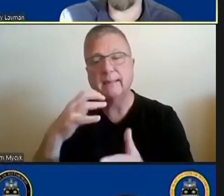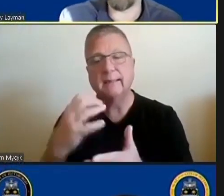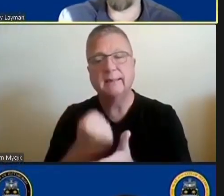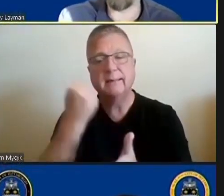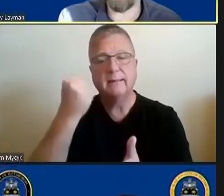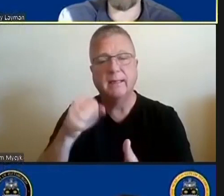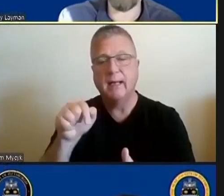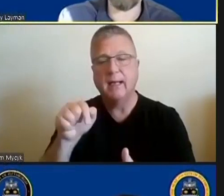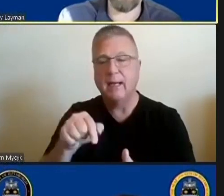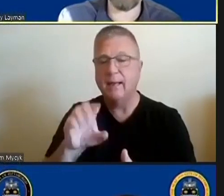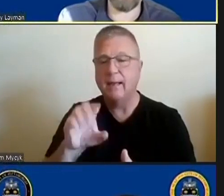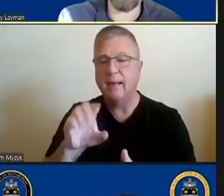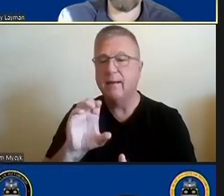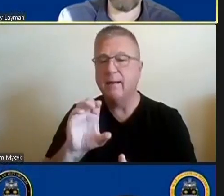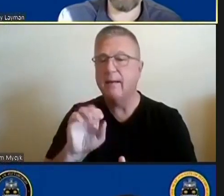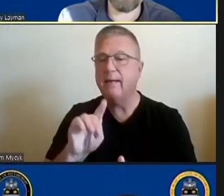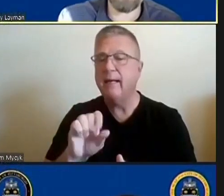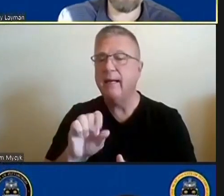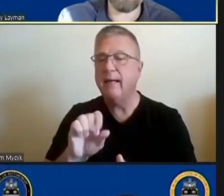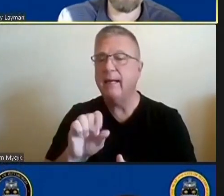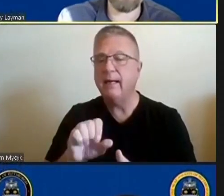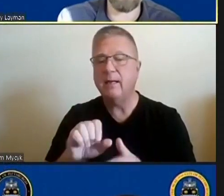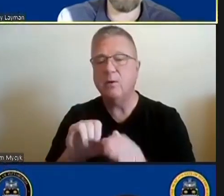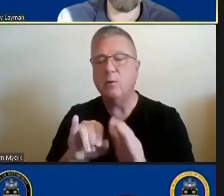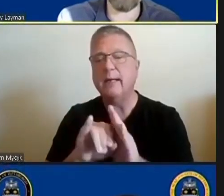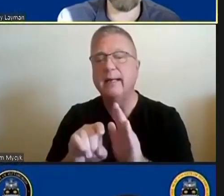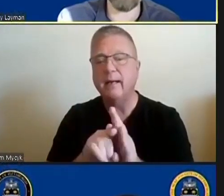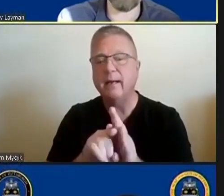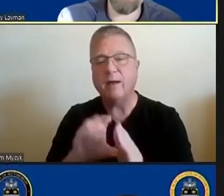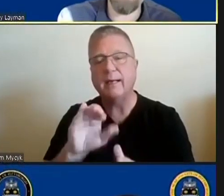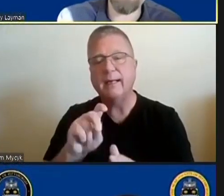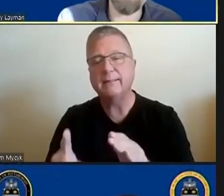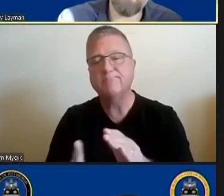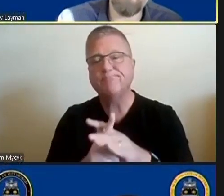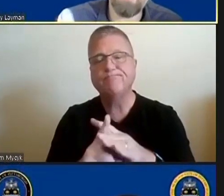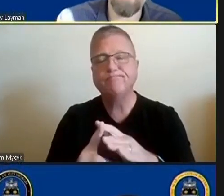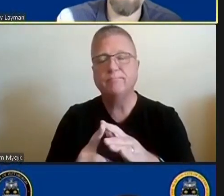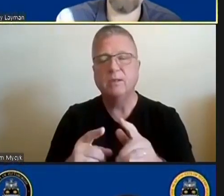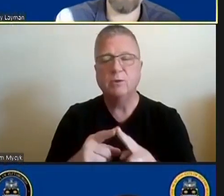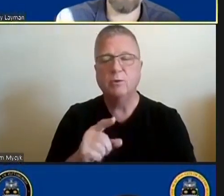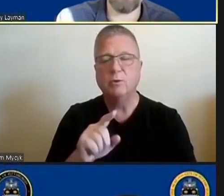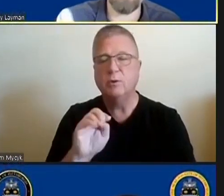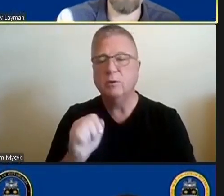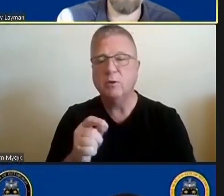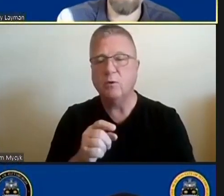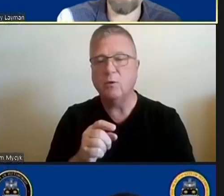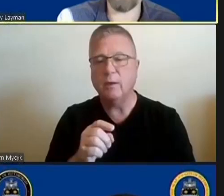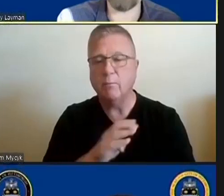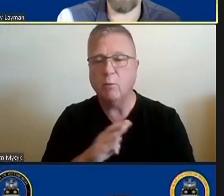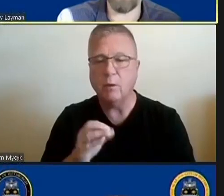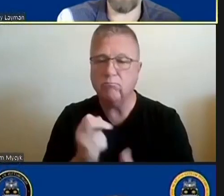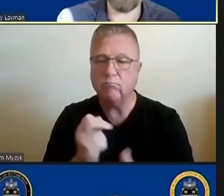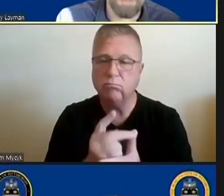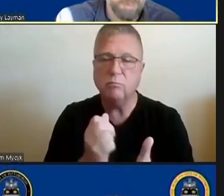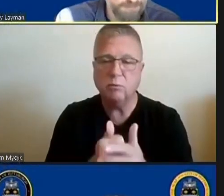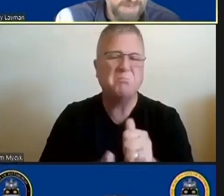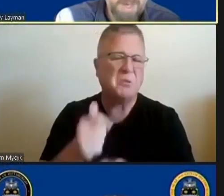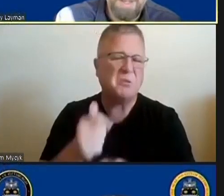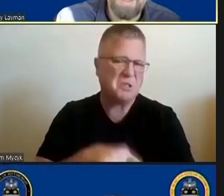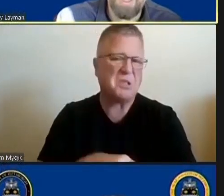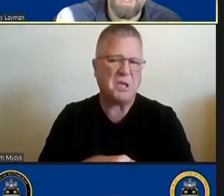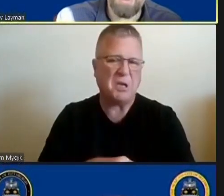to identify cases that come to the zoning board and are approved more often than not.